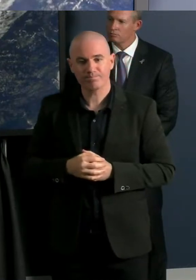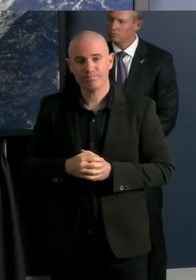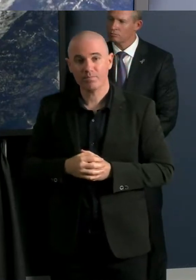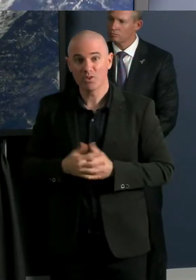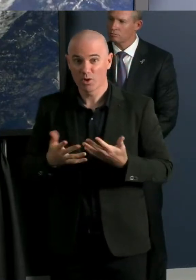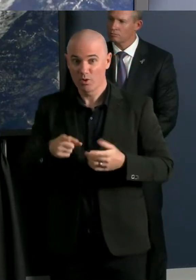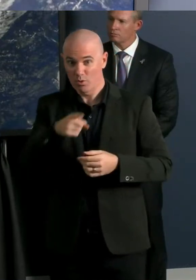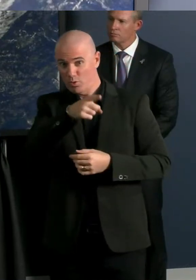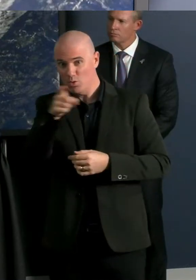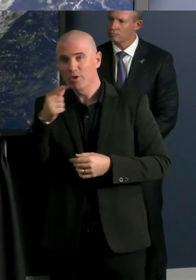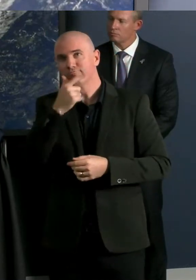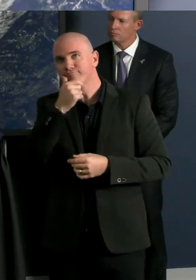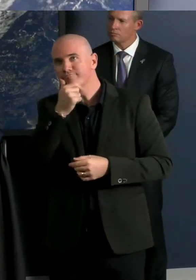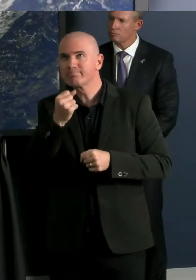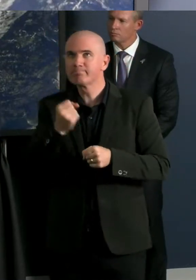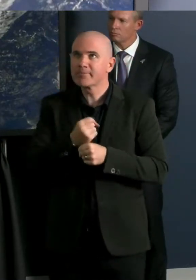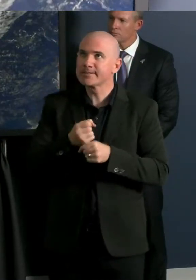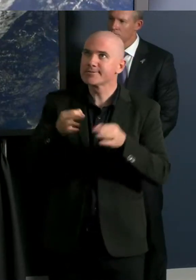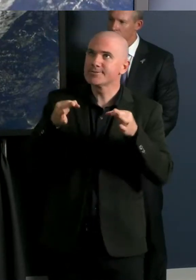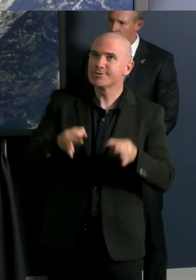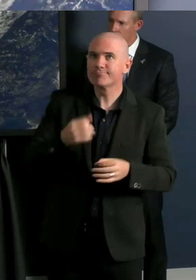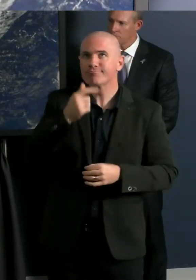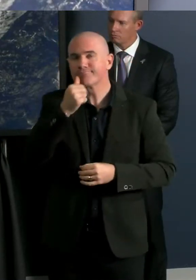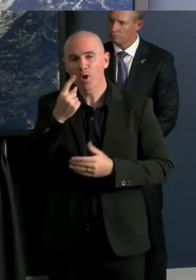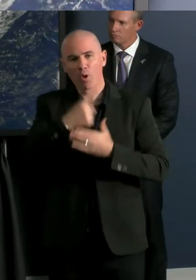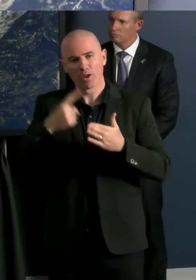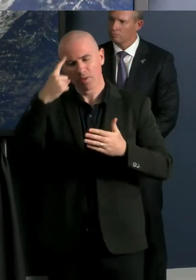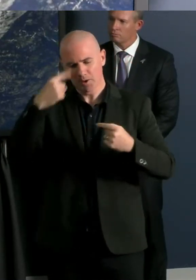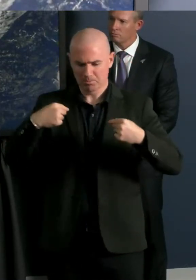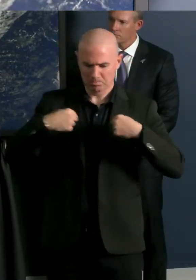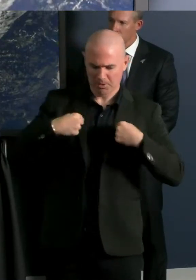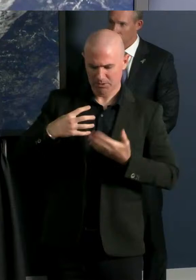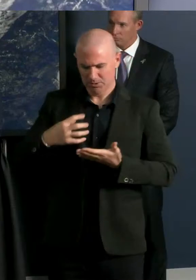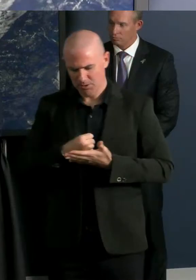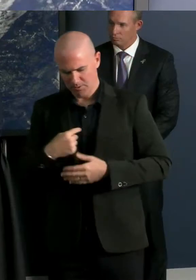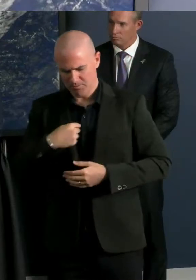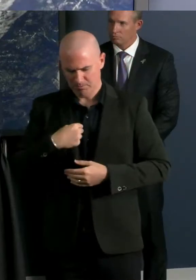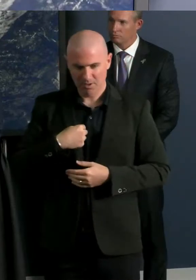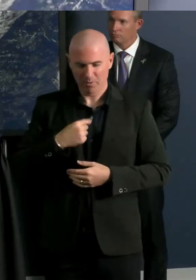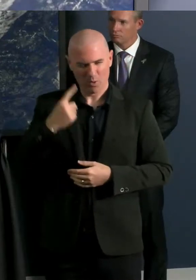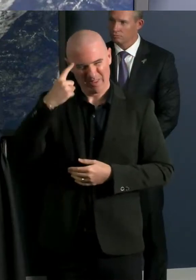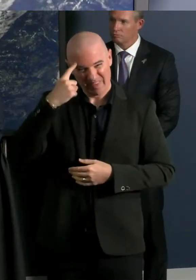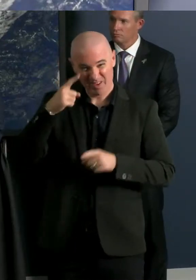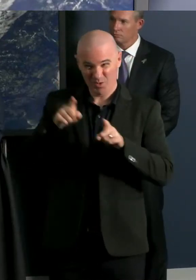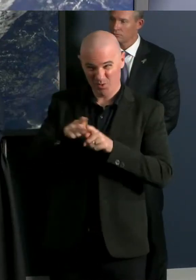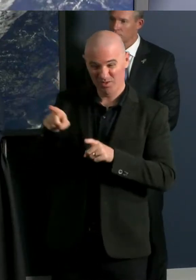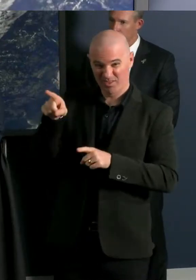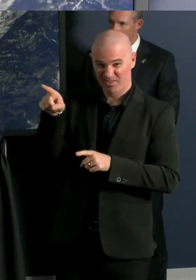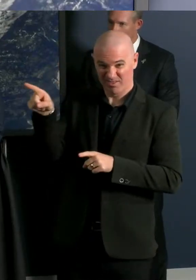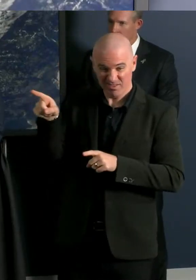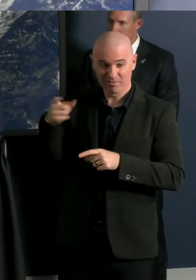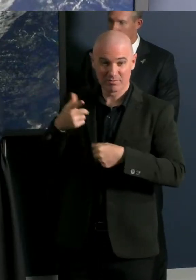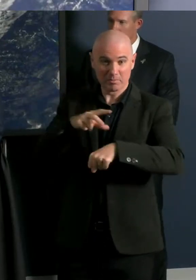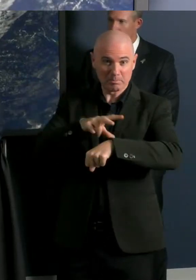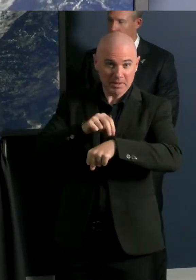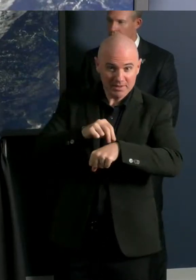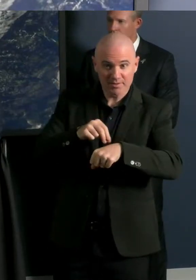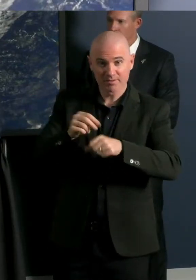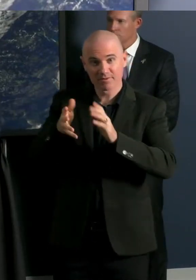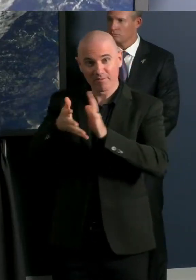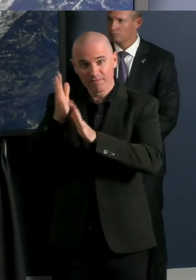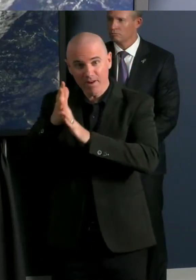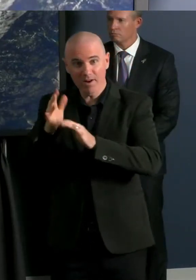people's decision making, that they consider not just their own safety and those around them, but the responders that will be put, their lives will be put at